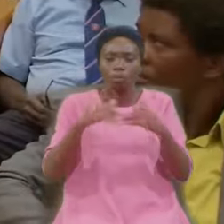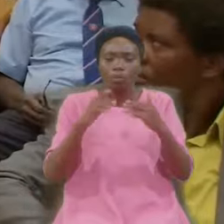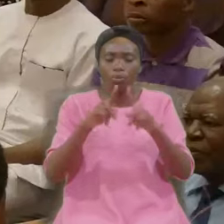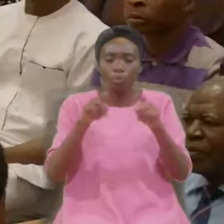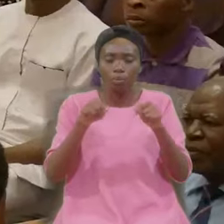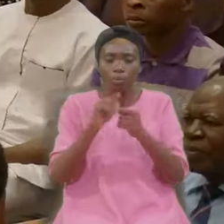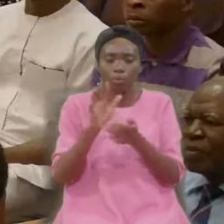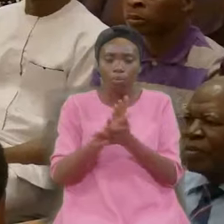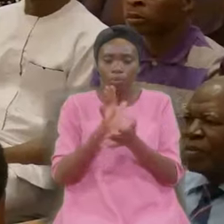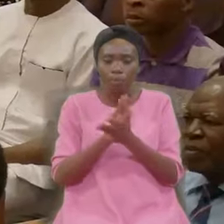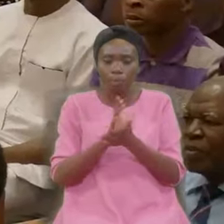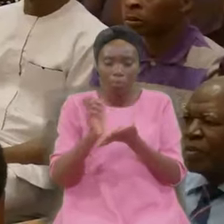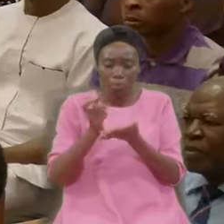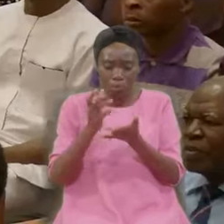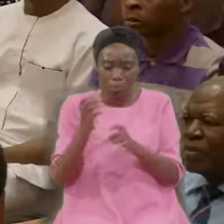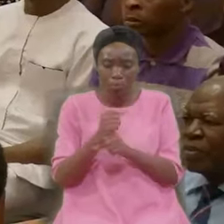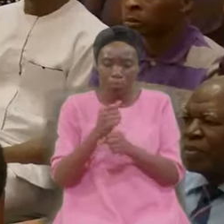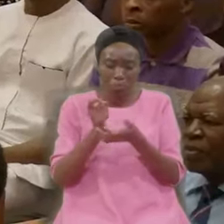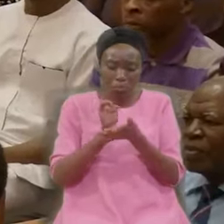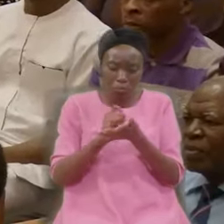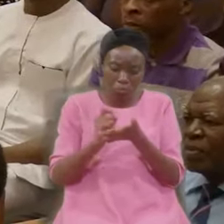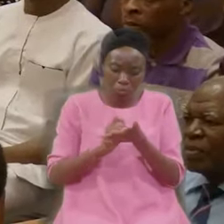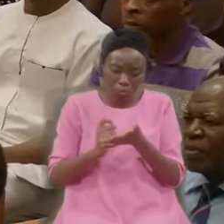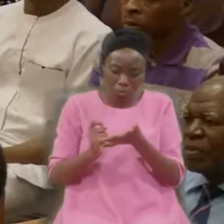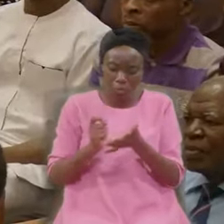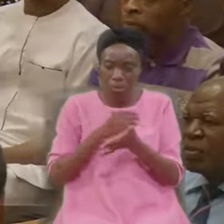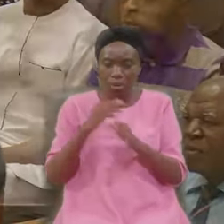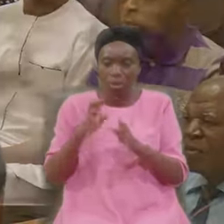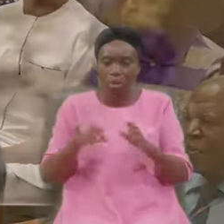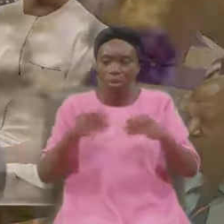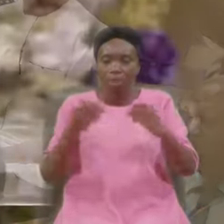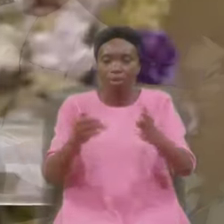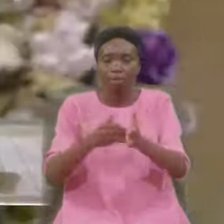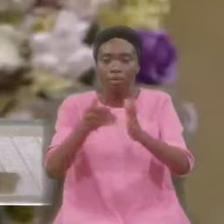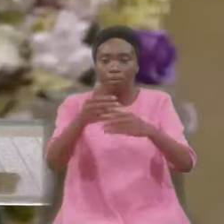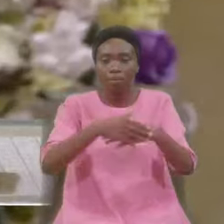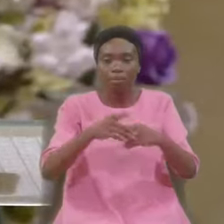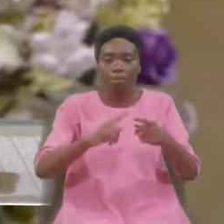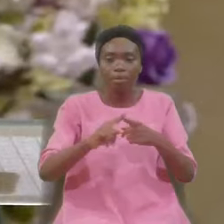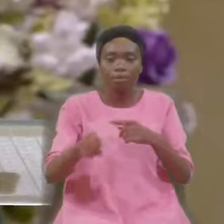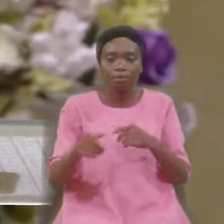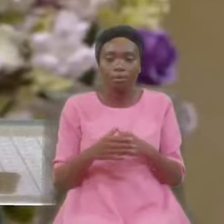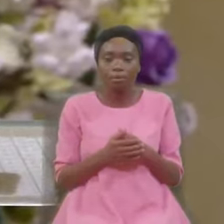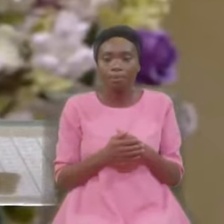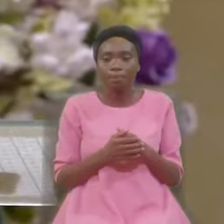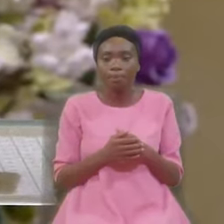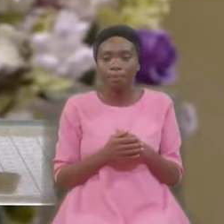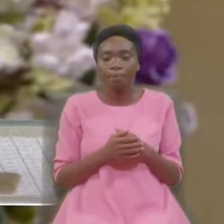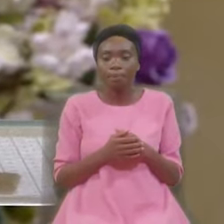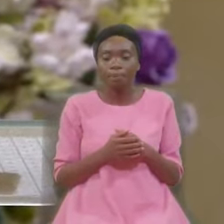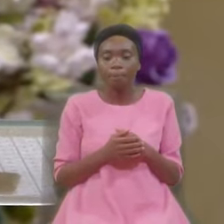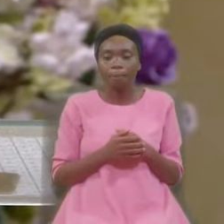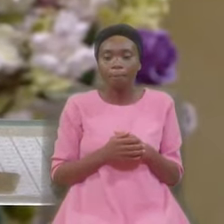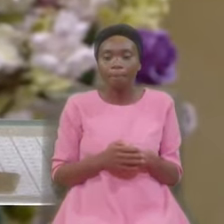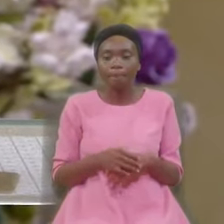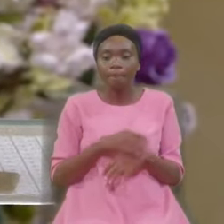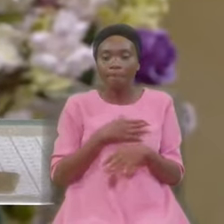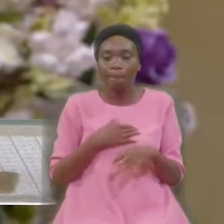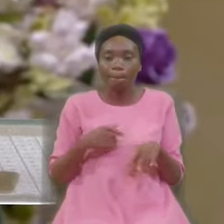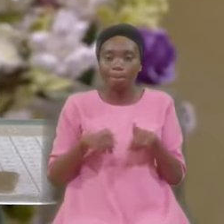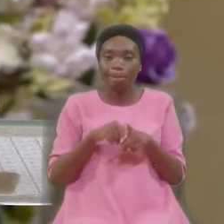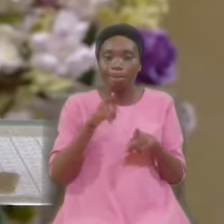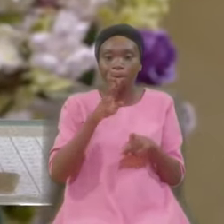them. And then you fill it and you return it back to them. And as you are